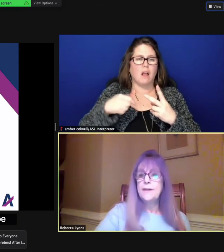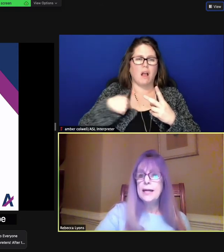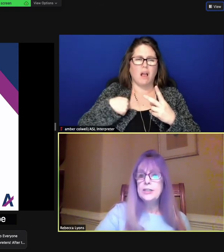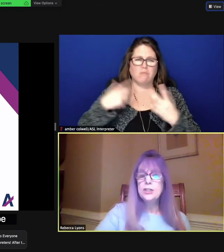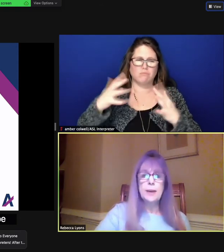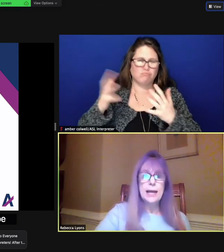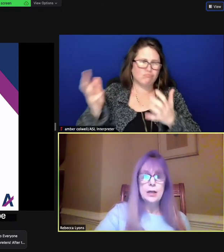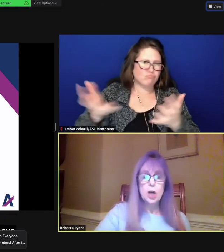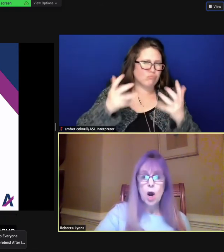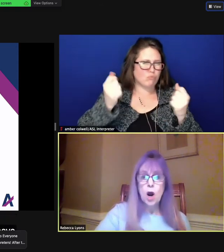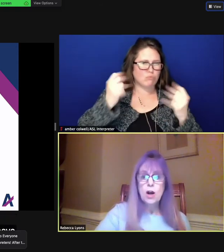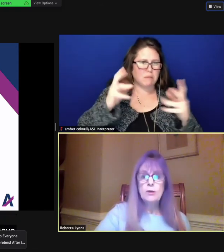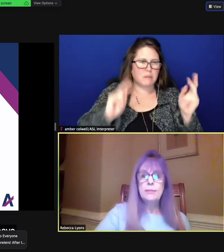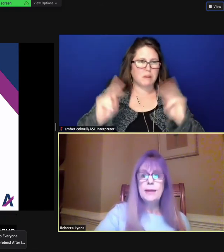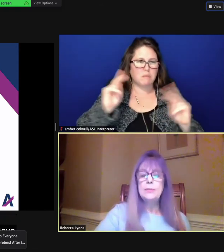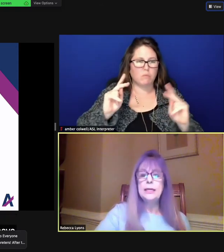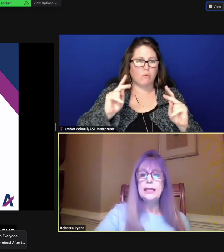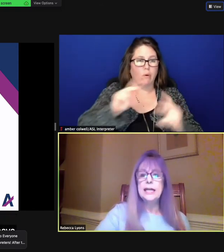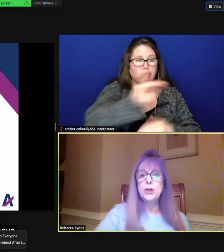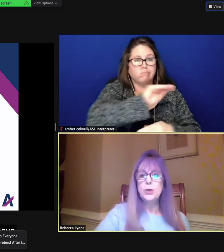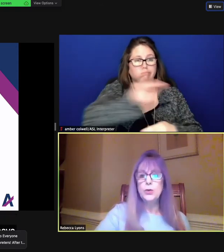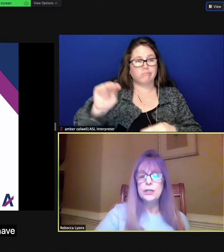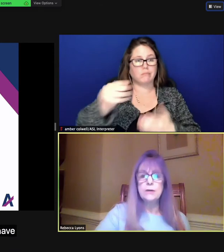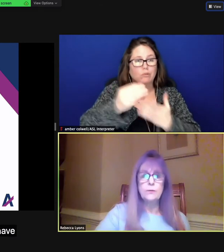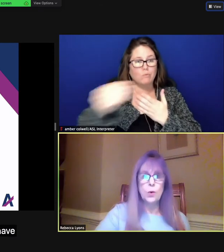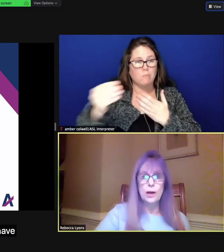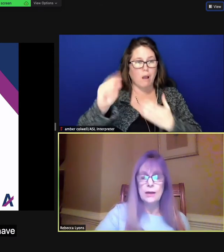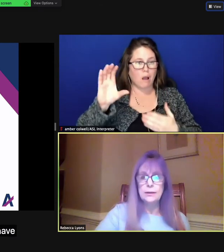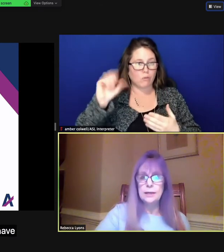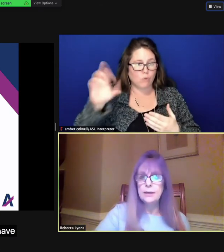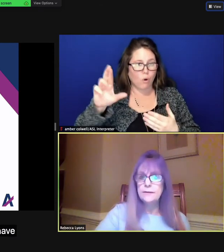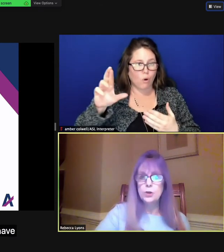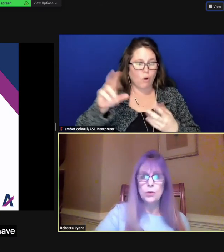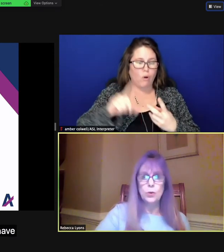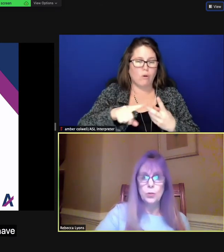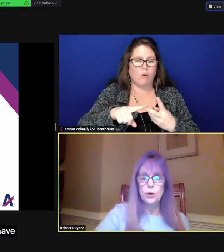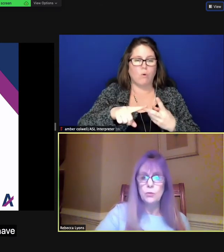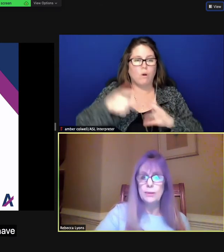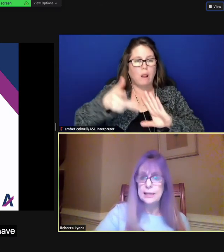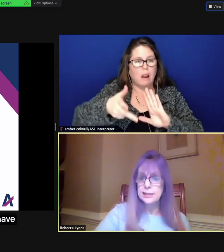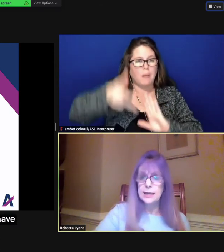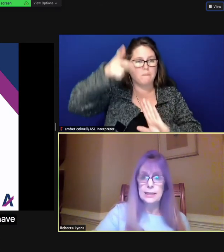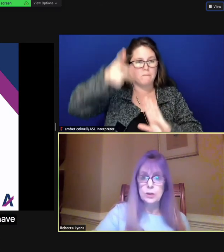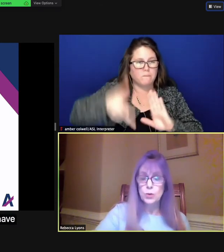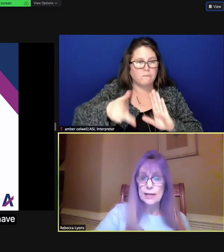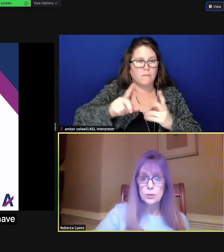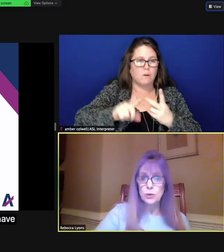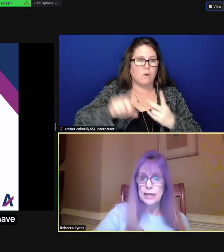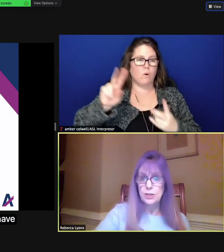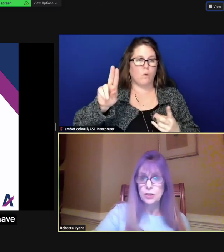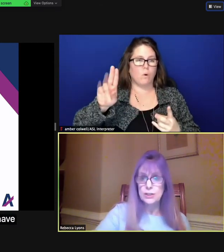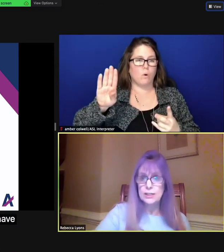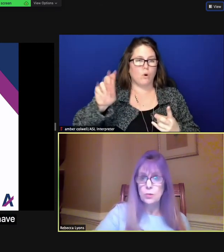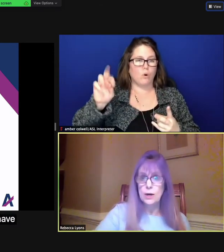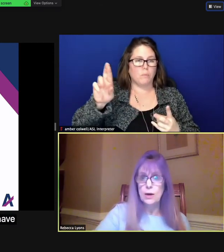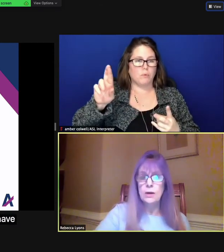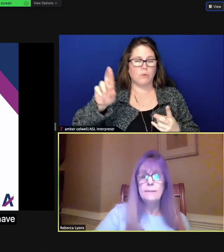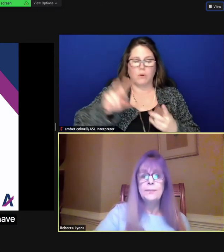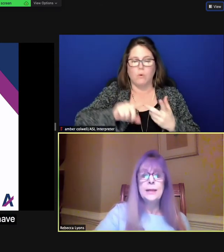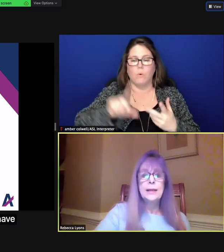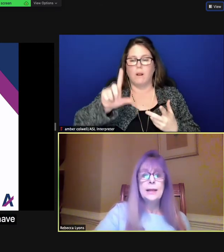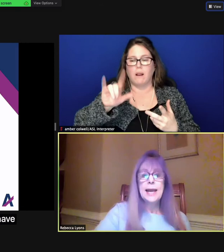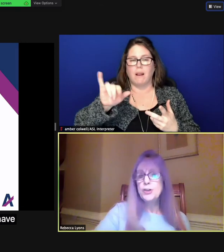the funds to buy a car. Maybe they use it for a Lyft or Uber because they need transportation